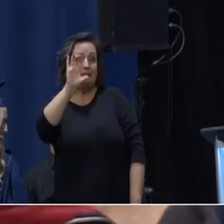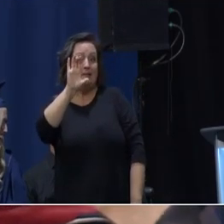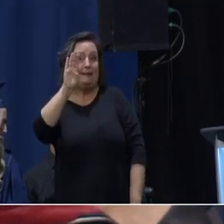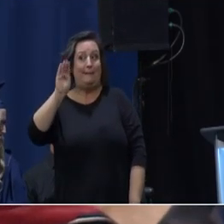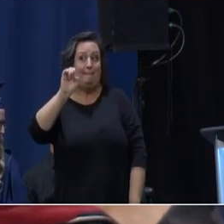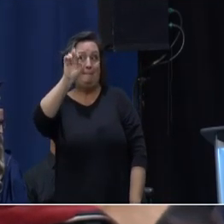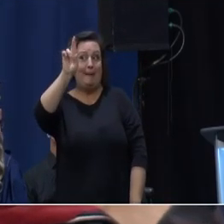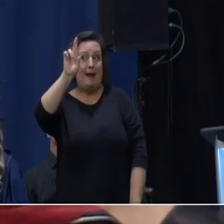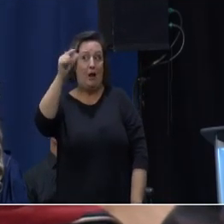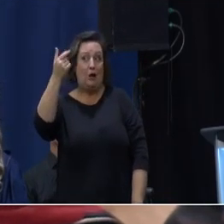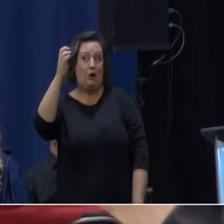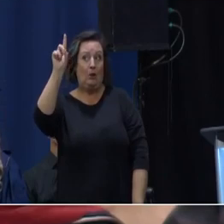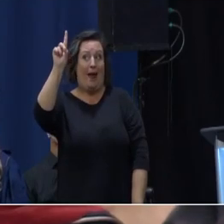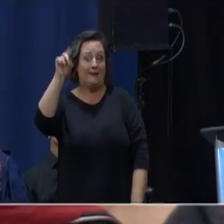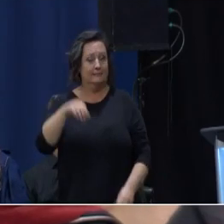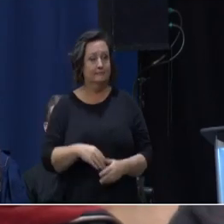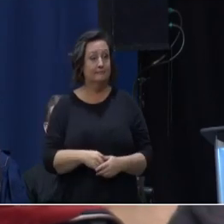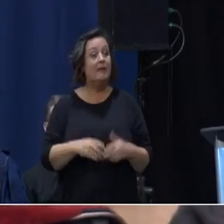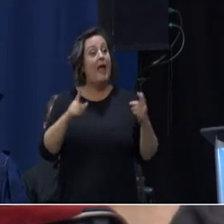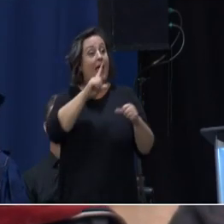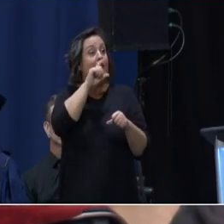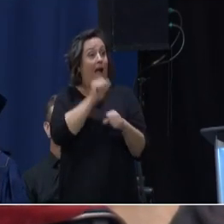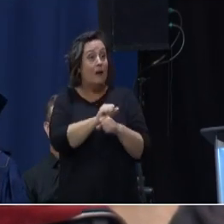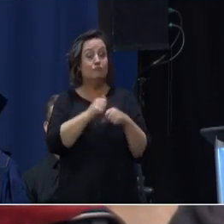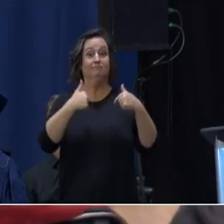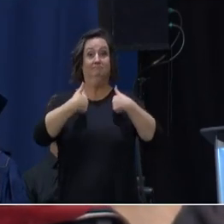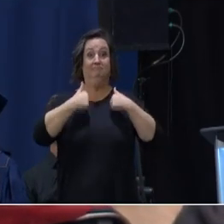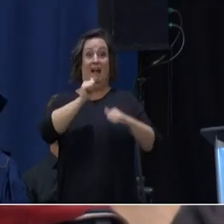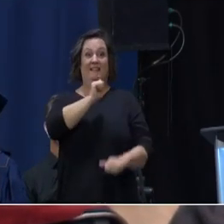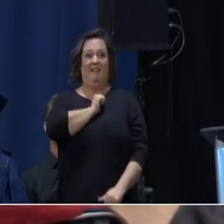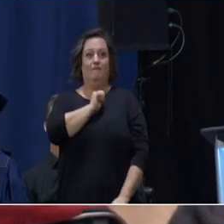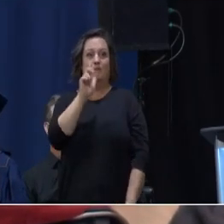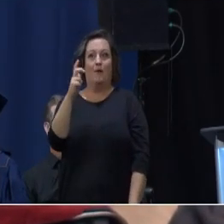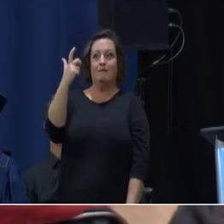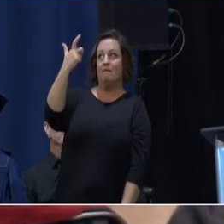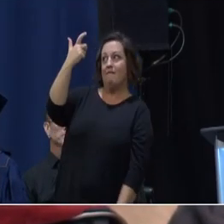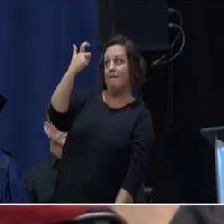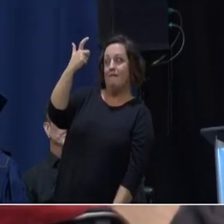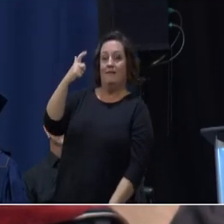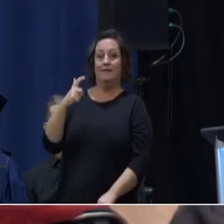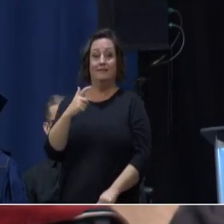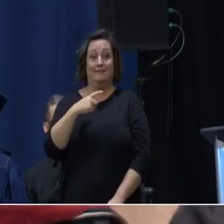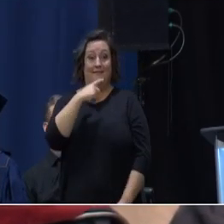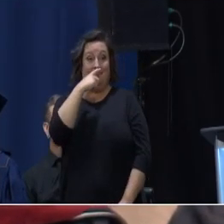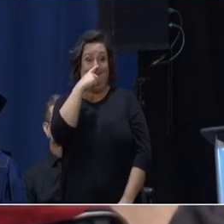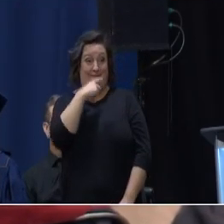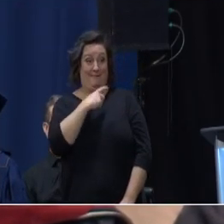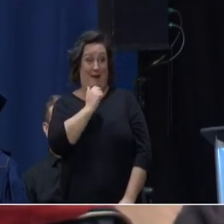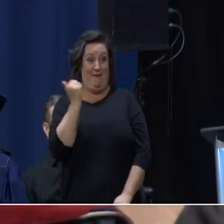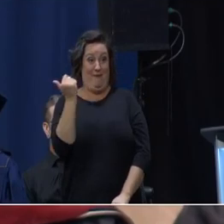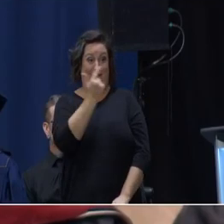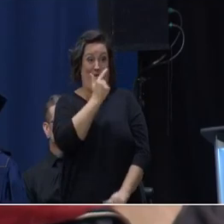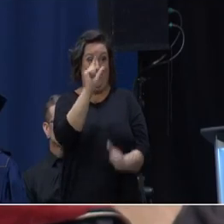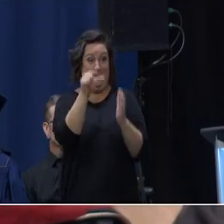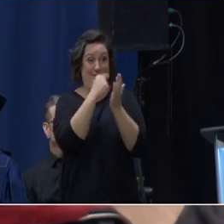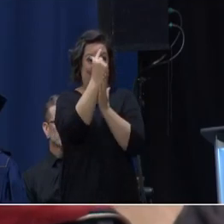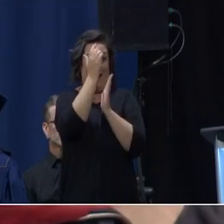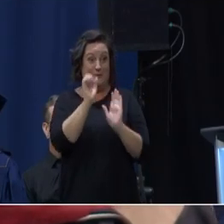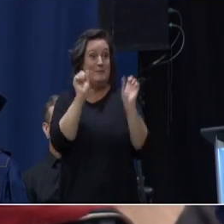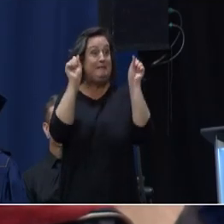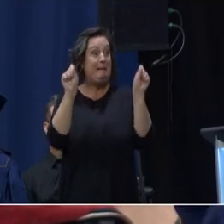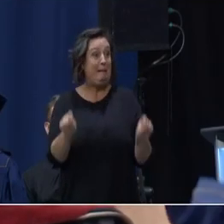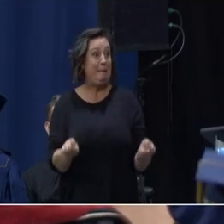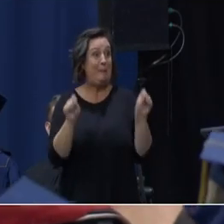In fact, I'm gonna take a selfie right now. So would all the graduates who are able, please stand up.